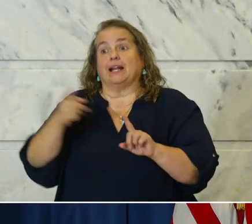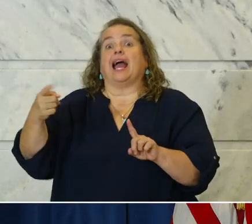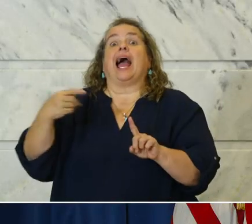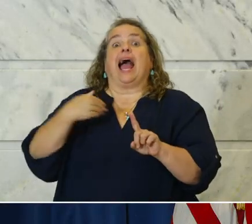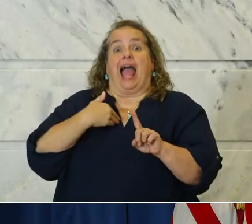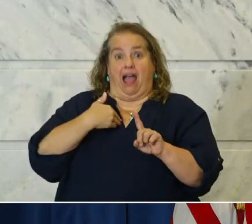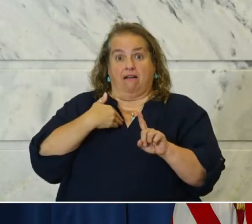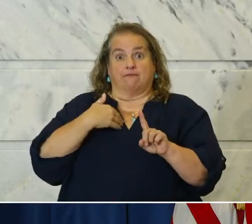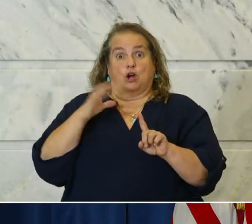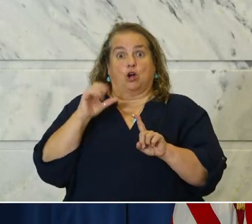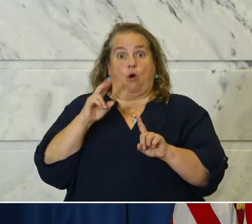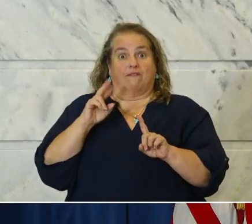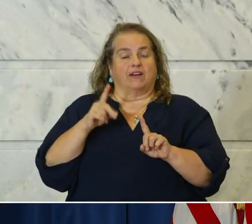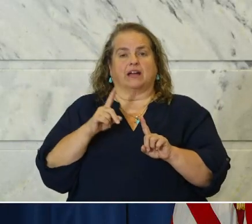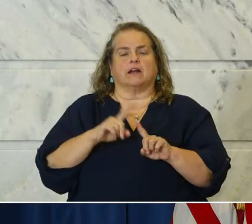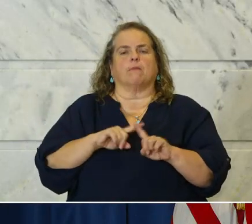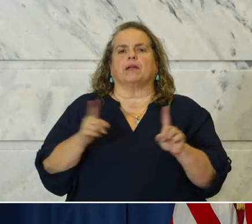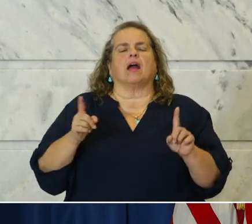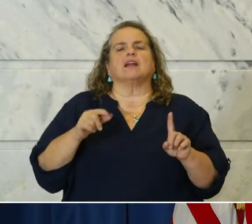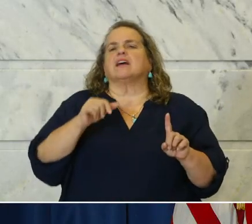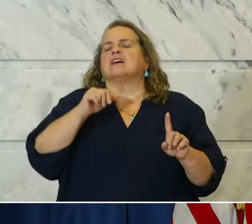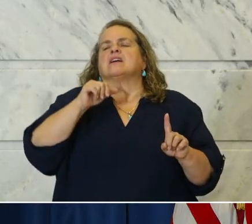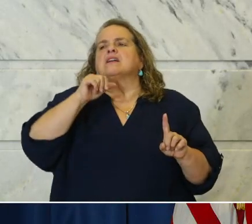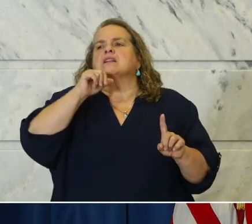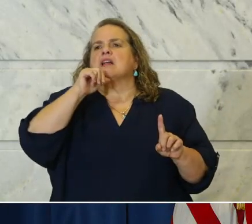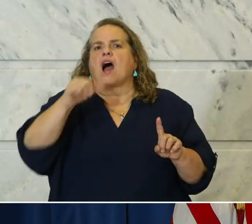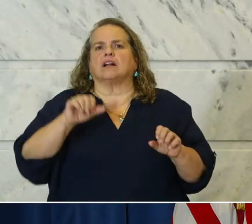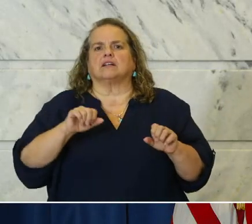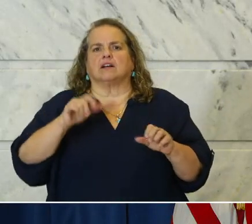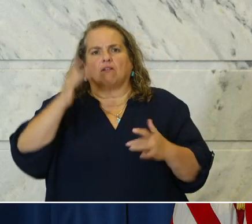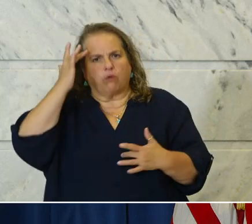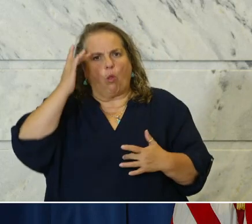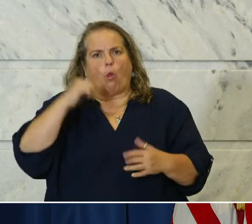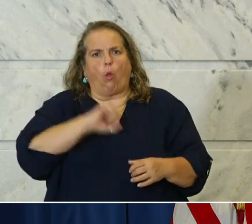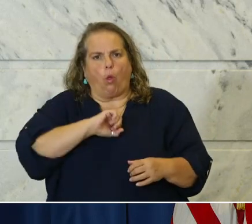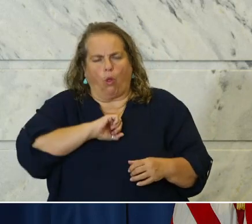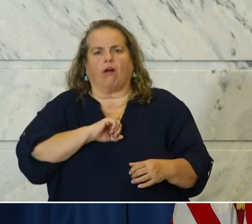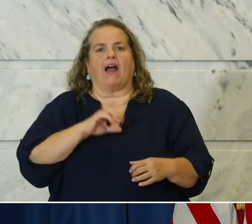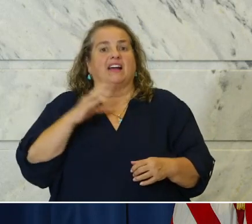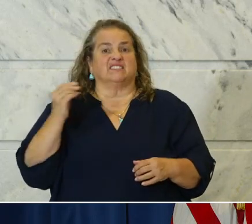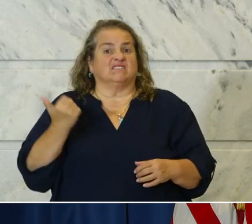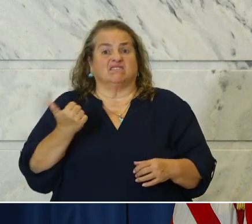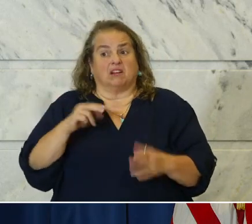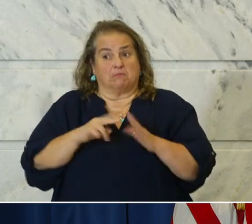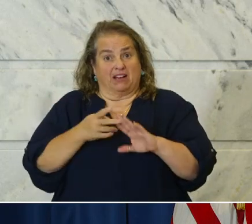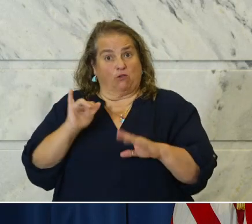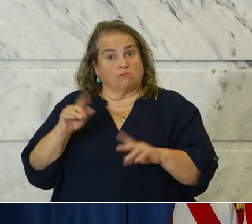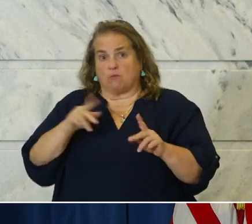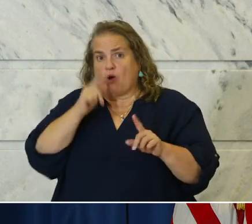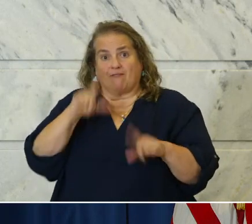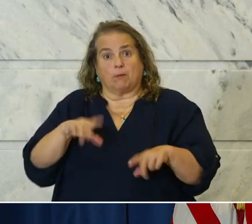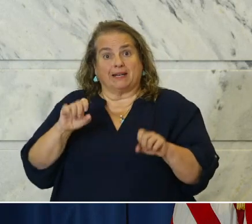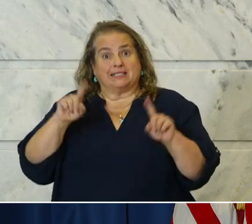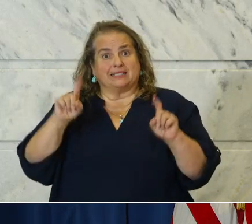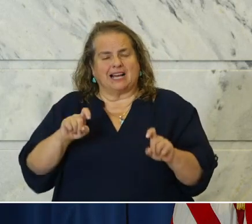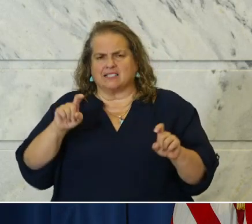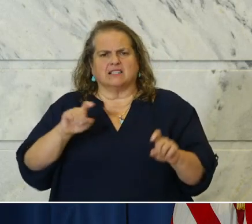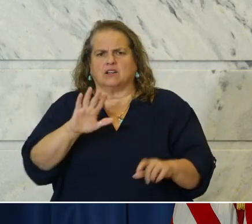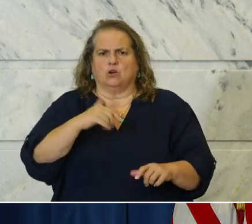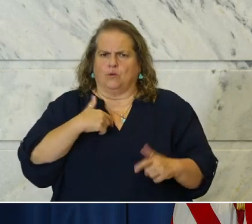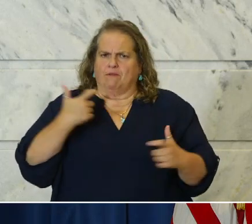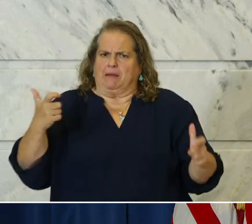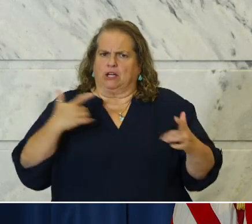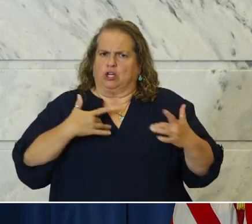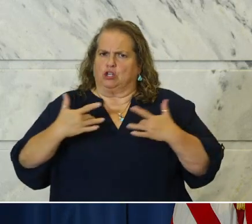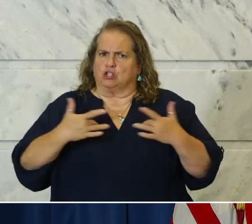being tested. And us having a very great concern about that, because if you've been in close contact with someone who has